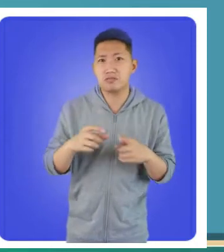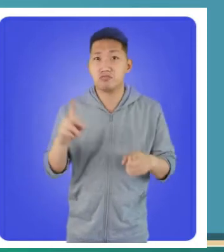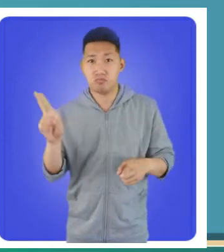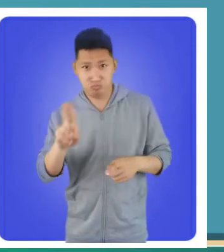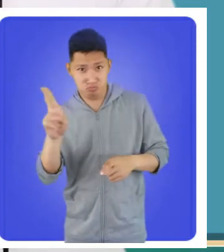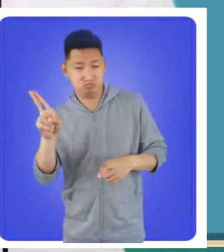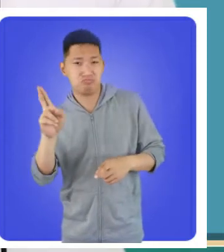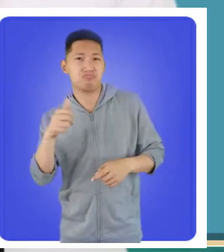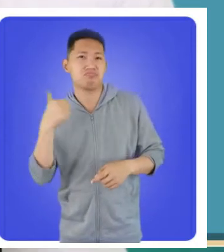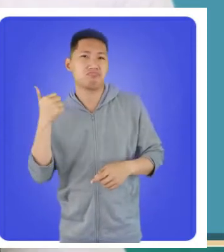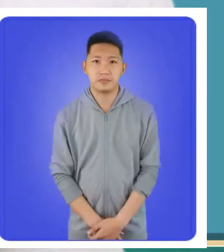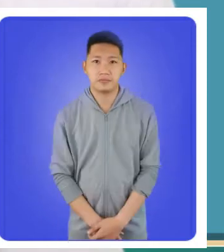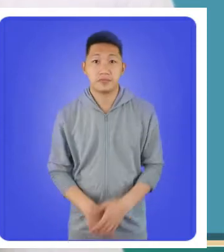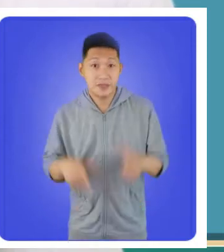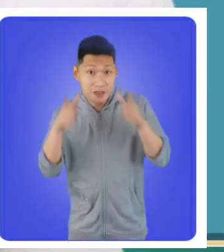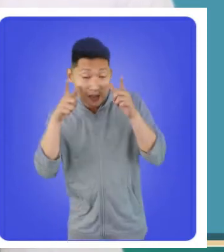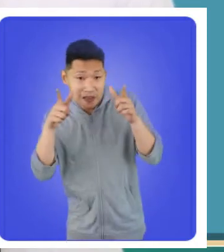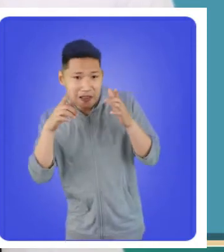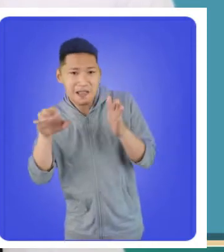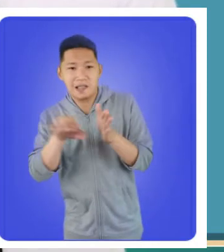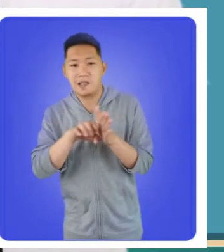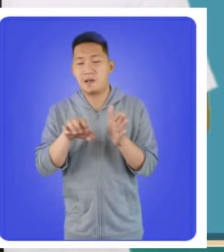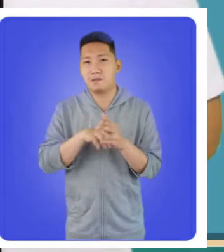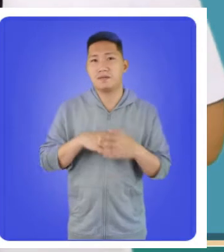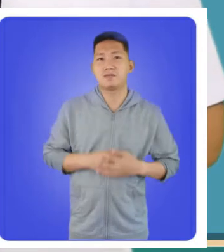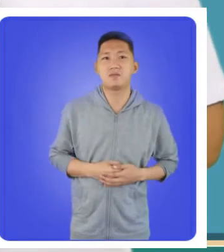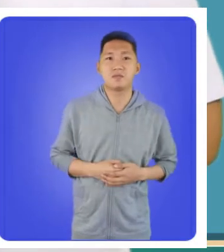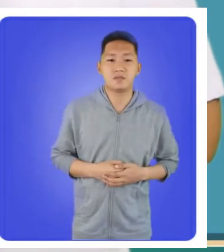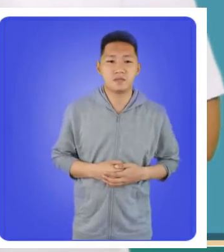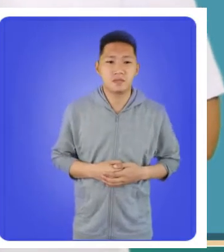use. Look at this example.